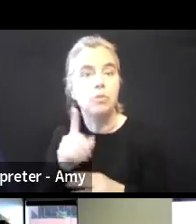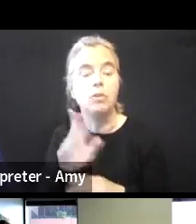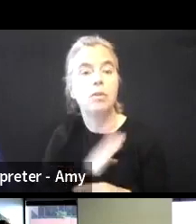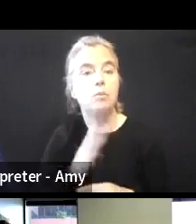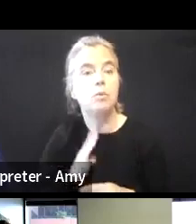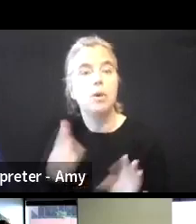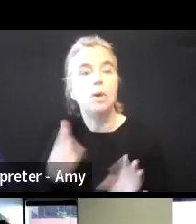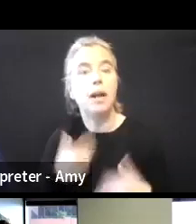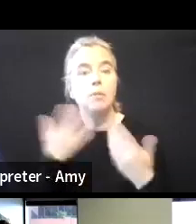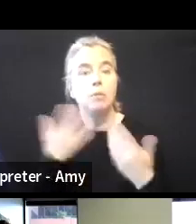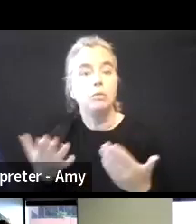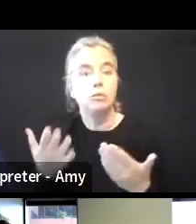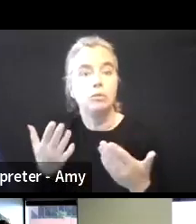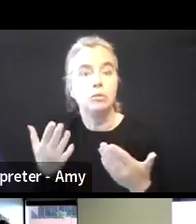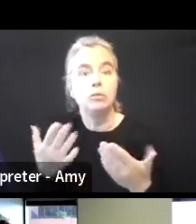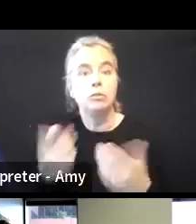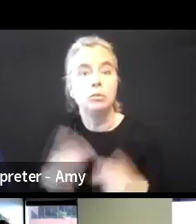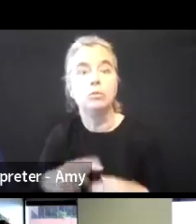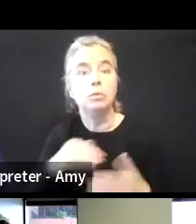entertain a motion to adjourn.